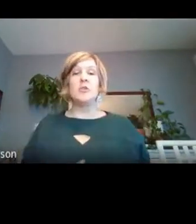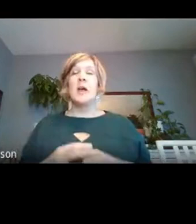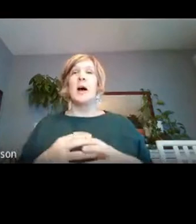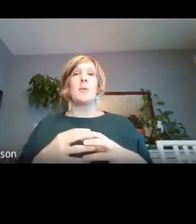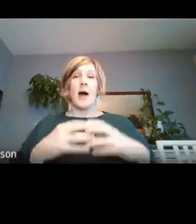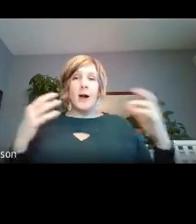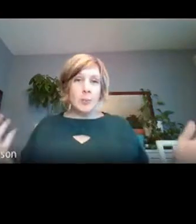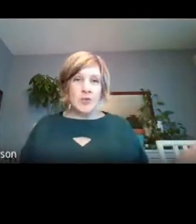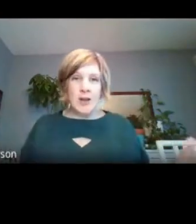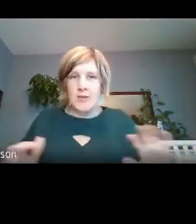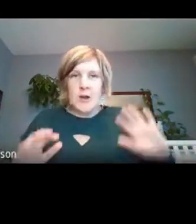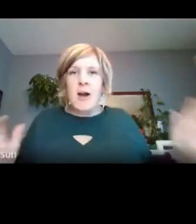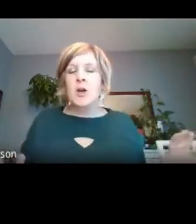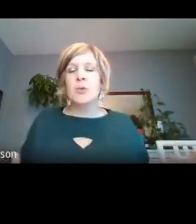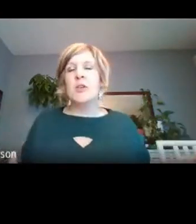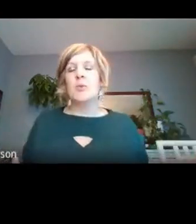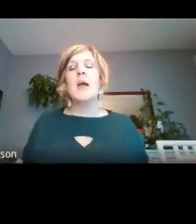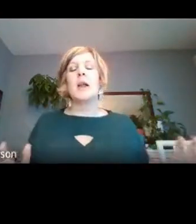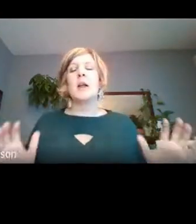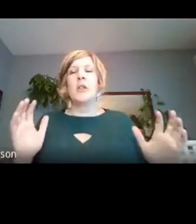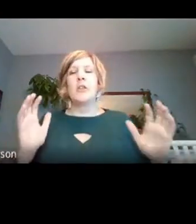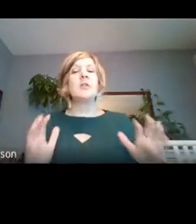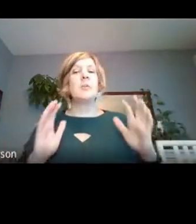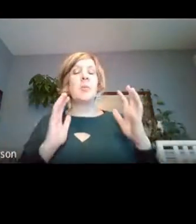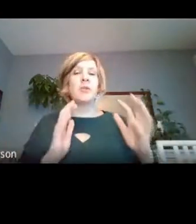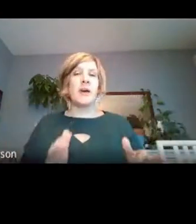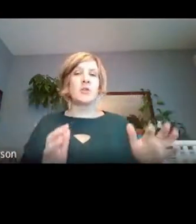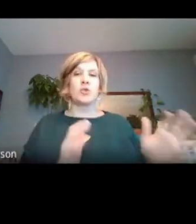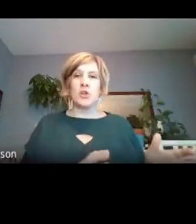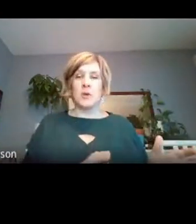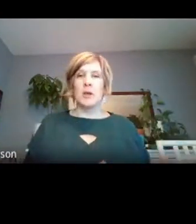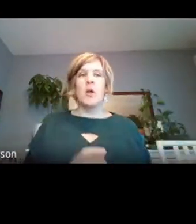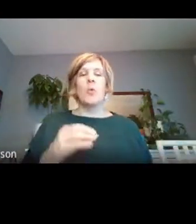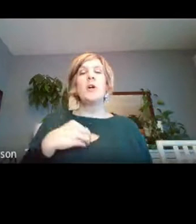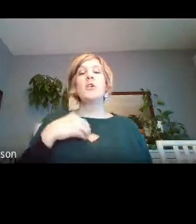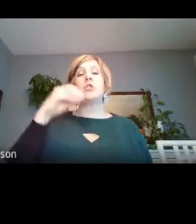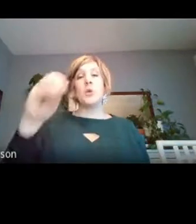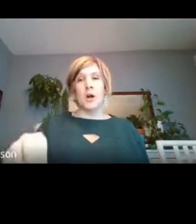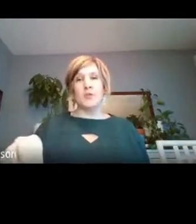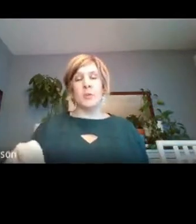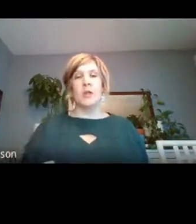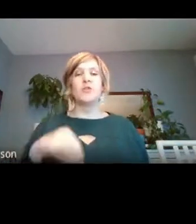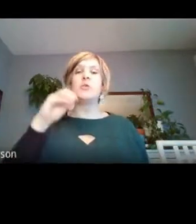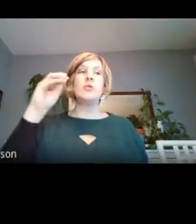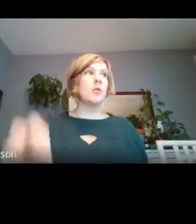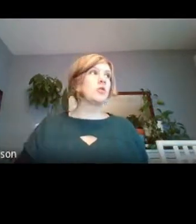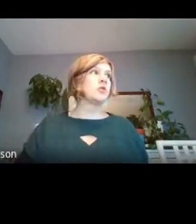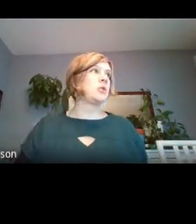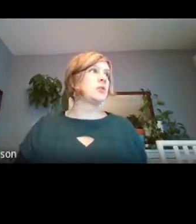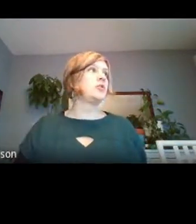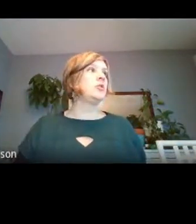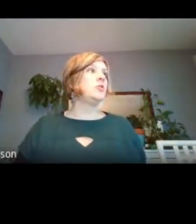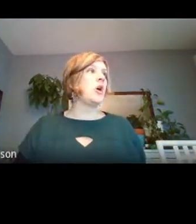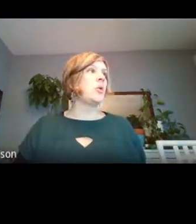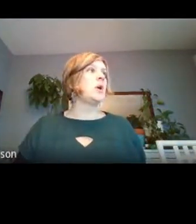to do um 100 they're 100 right this is about professional judgment what you are comfortable with do you know your